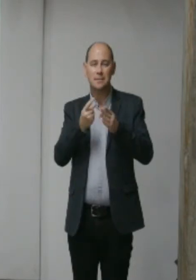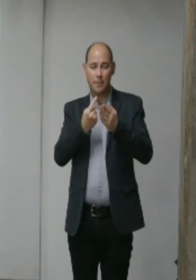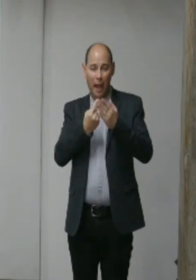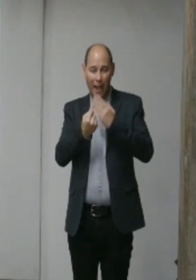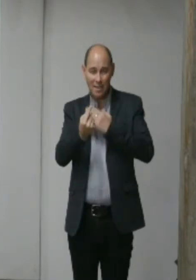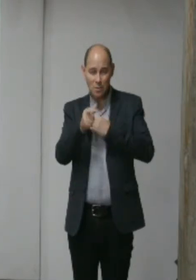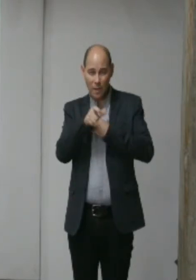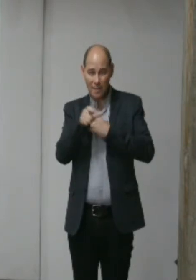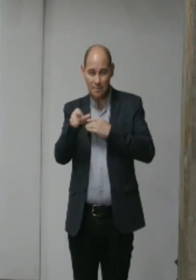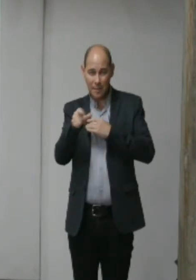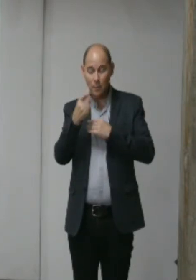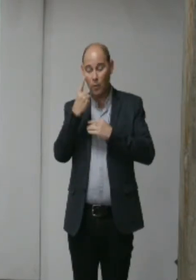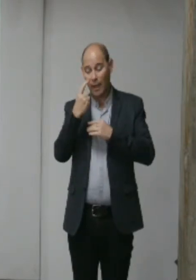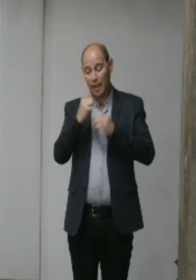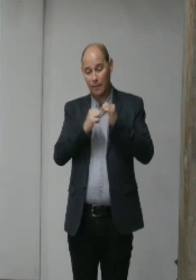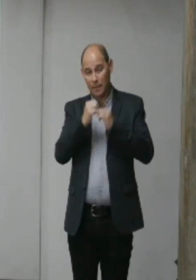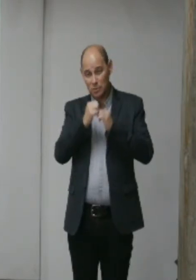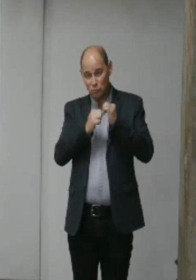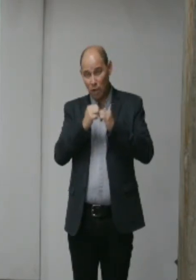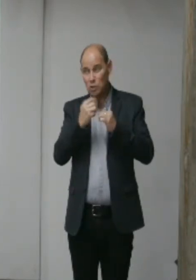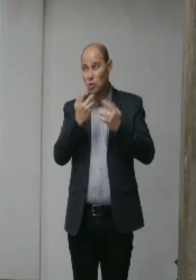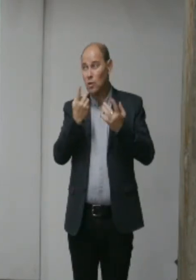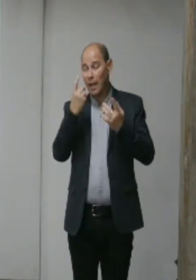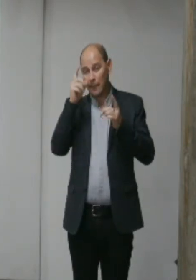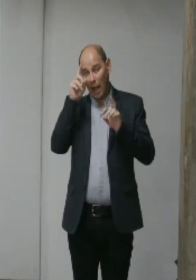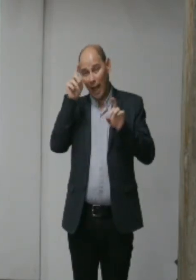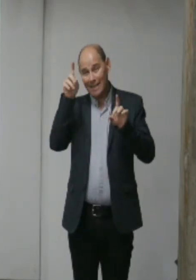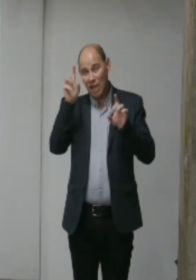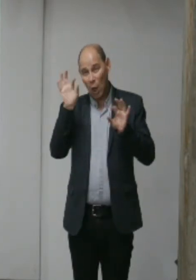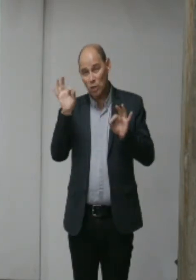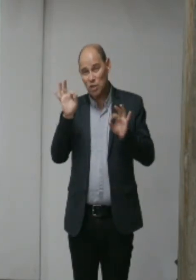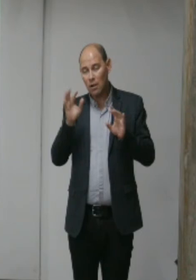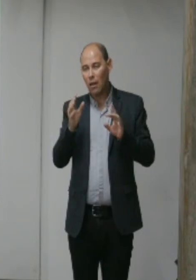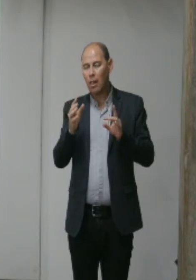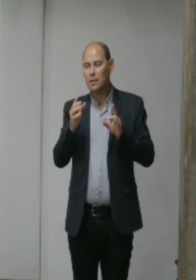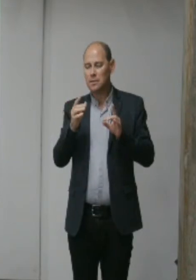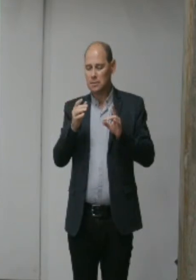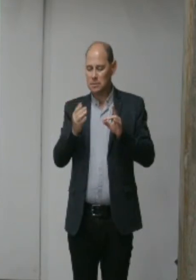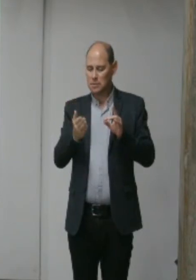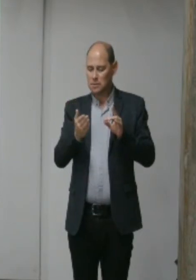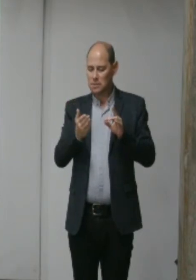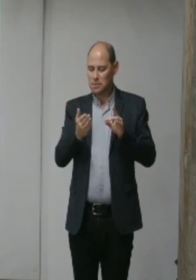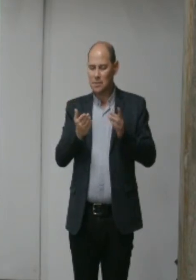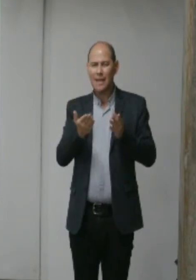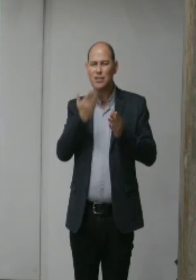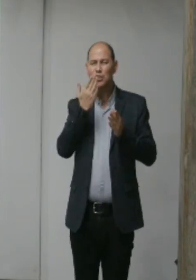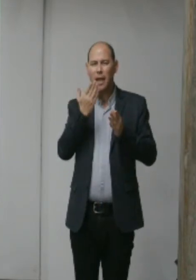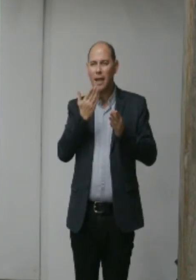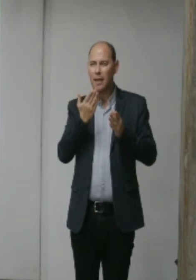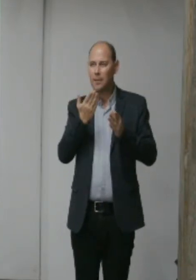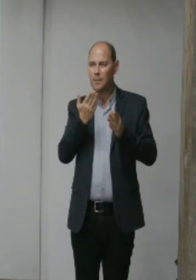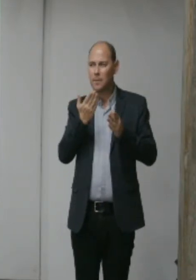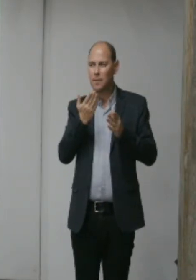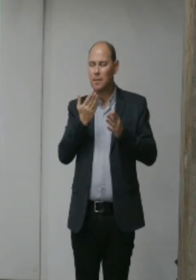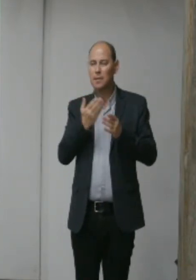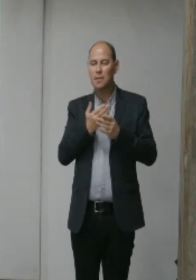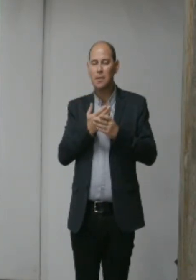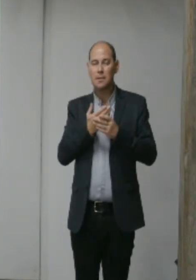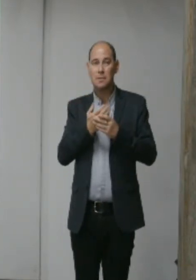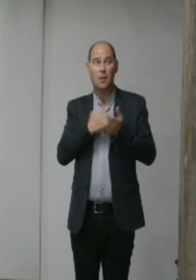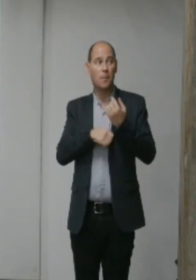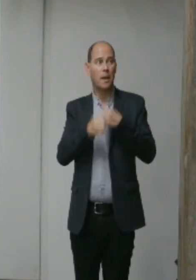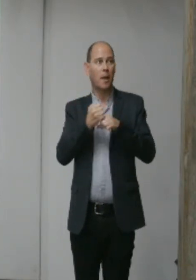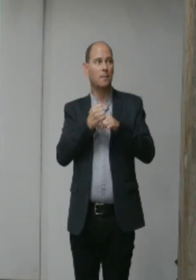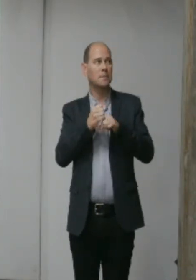done sort of structurally or ideologically, you know, the fact that you sort of feel shame, so it sort of becomes taboo to talk about these